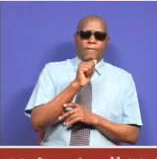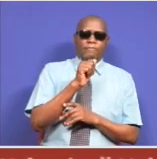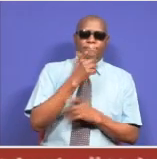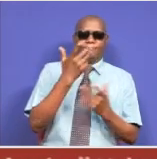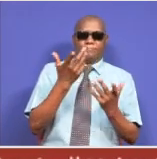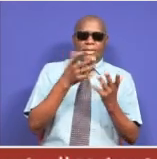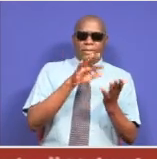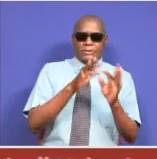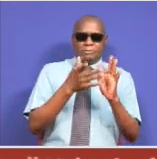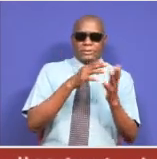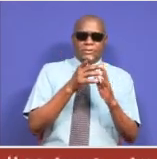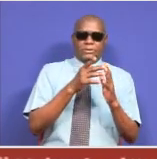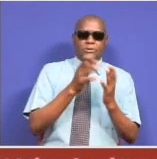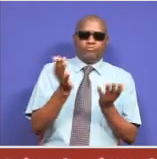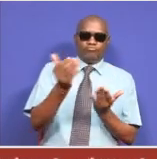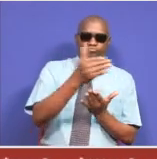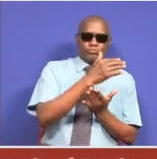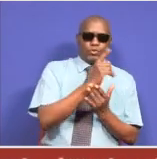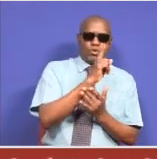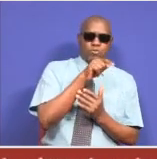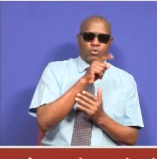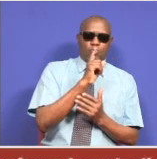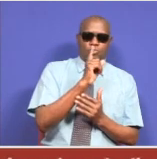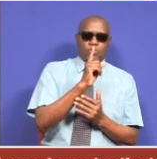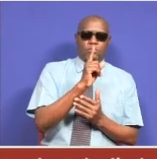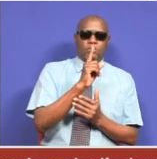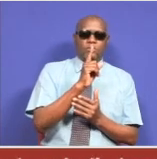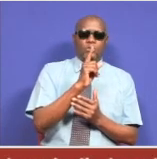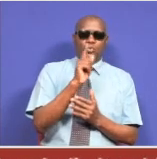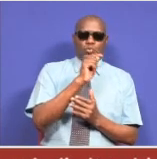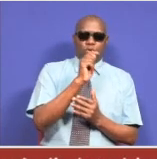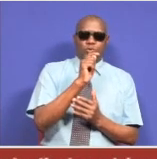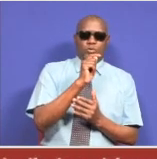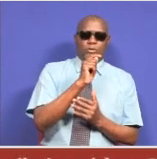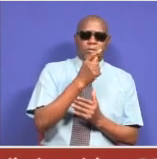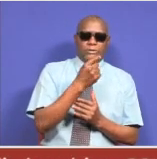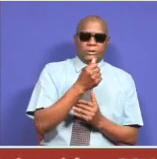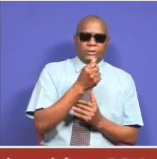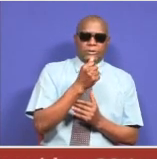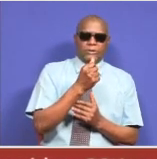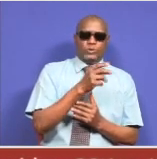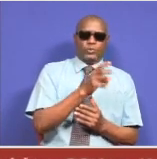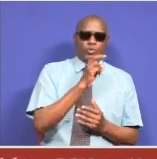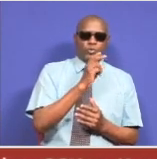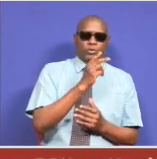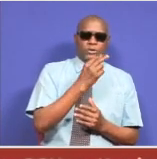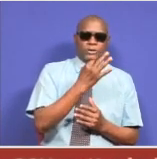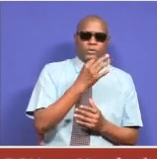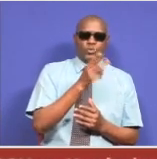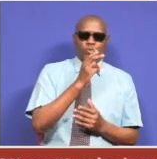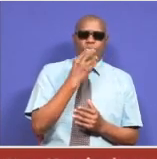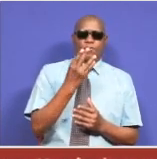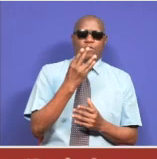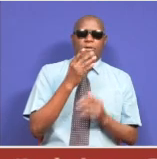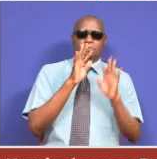1.1 trillion shillings from you this financial year 2023-24, which is instrumental in